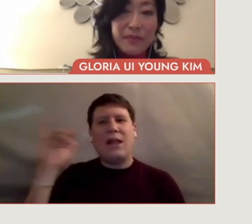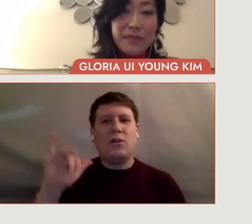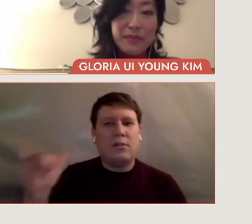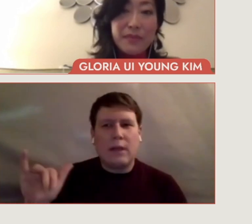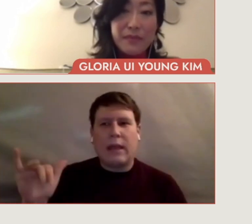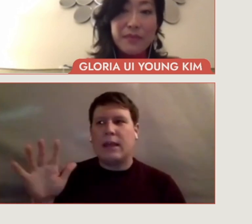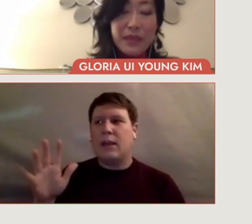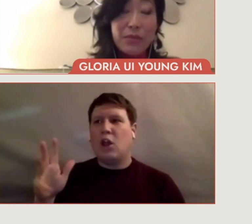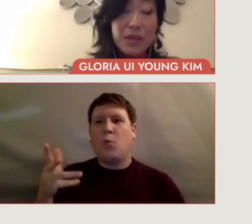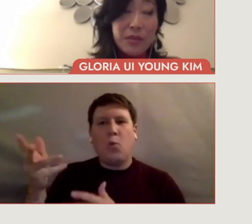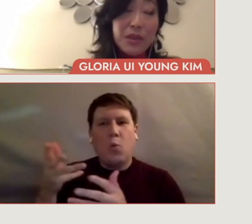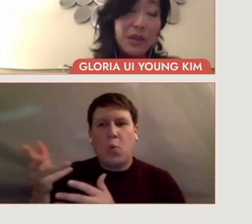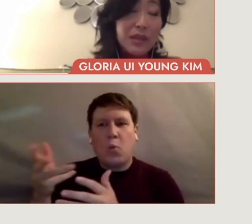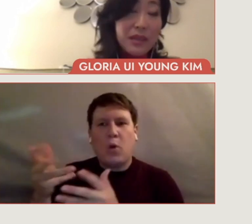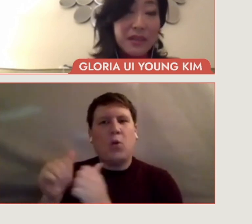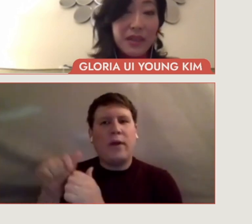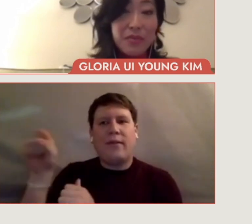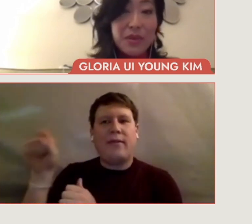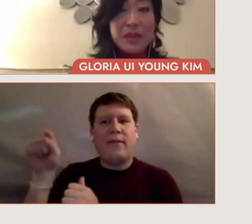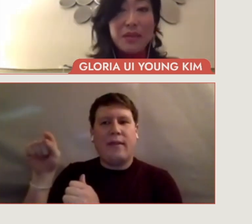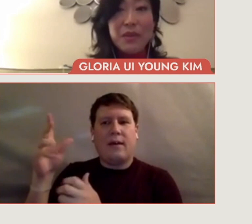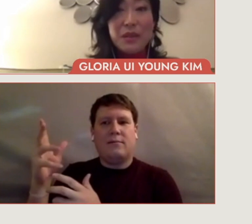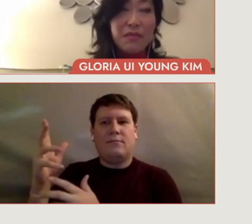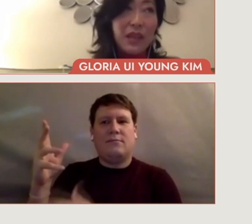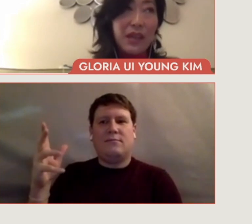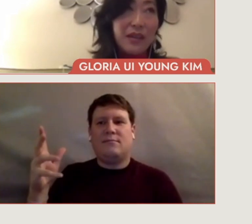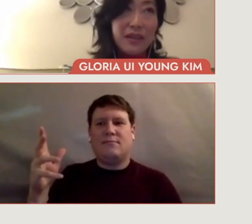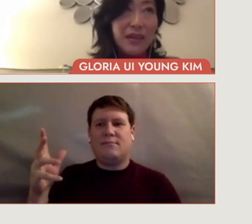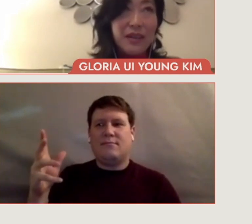working with this location? It was amazing. Like